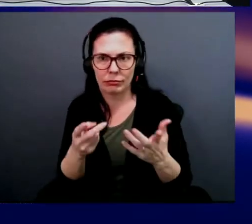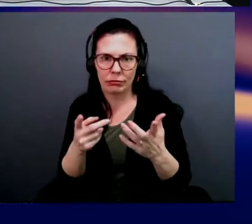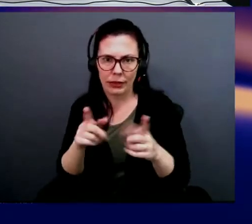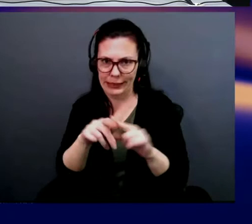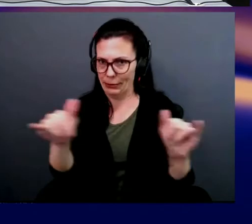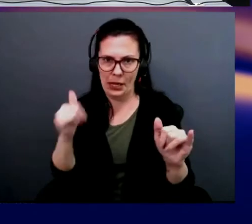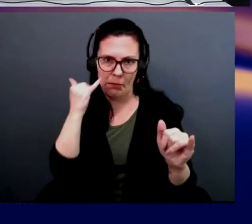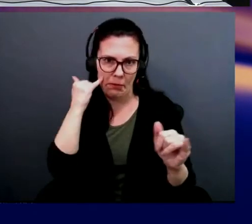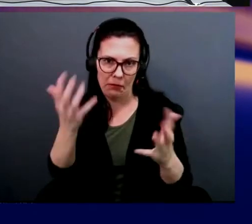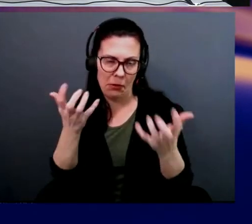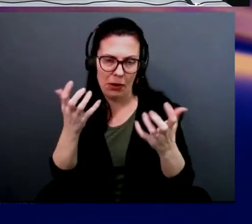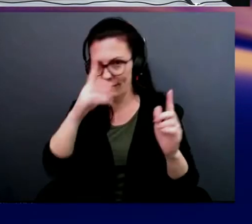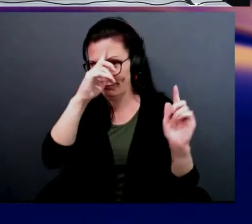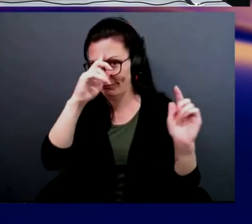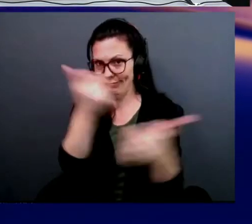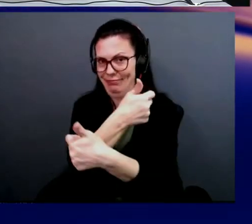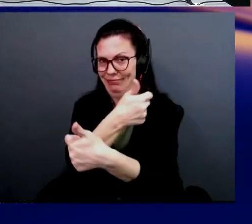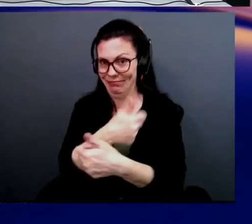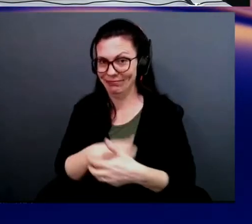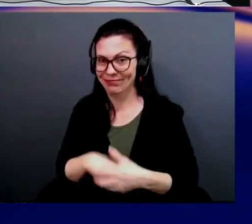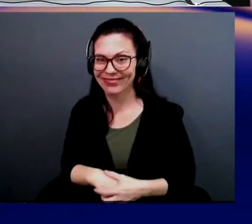like, it's totally up to you.